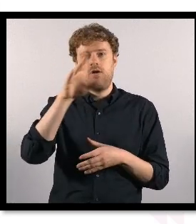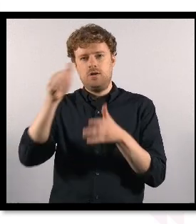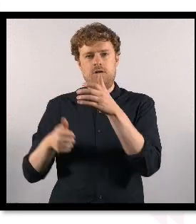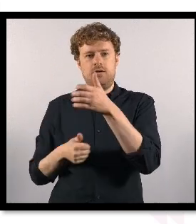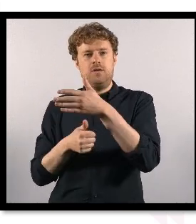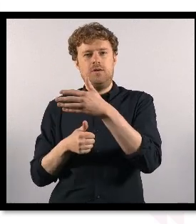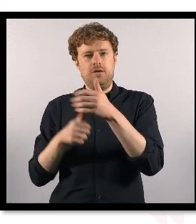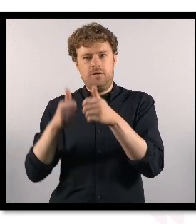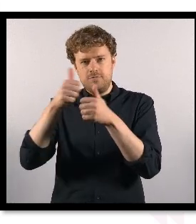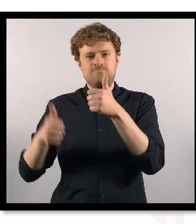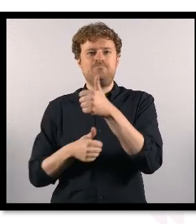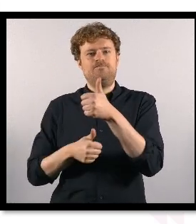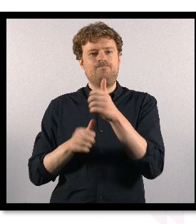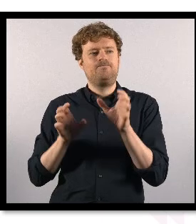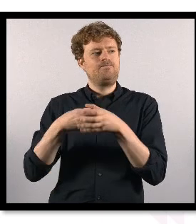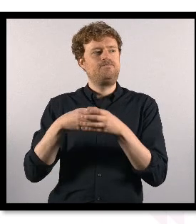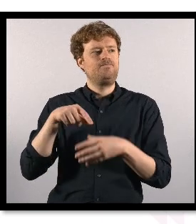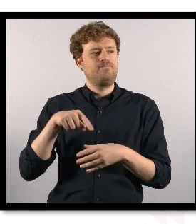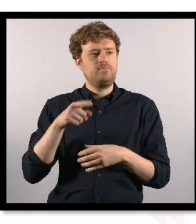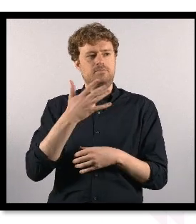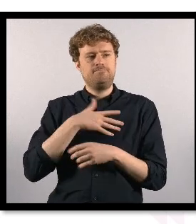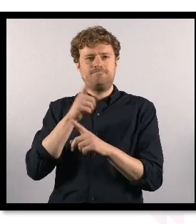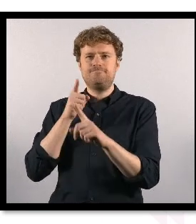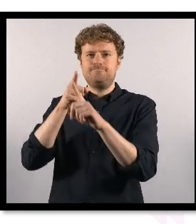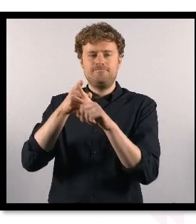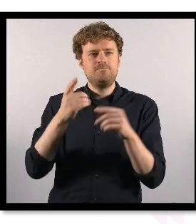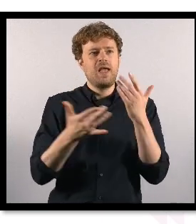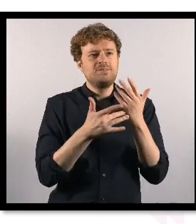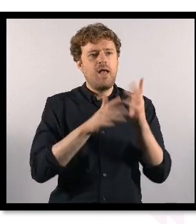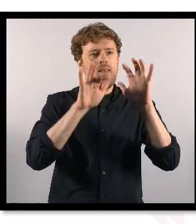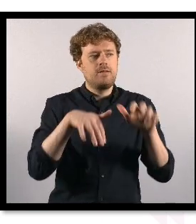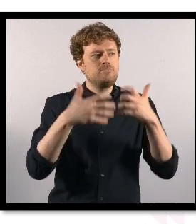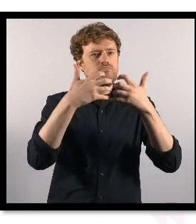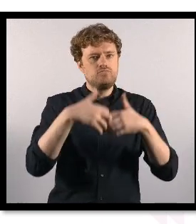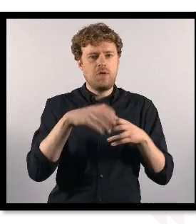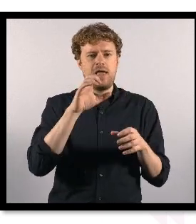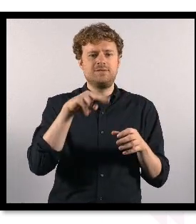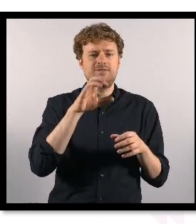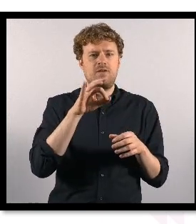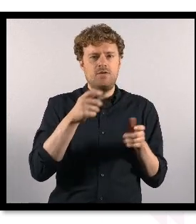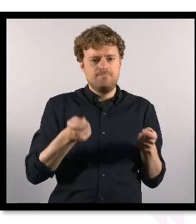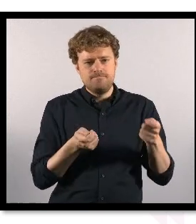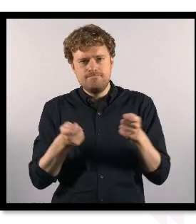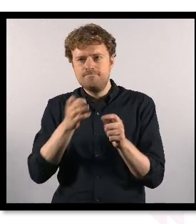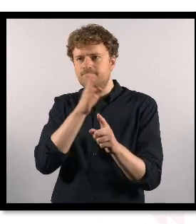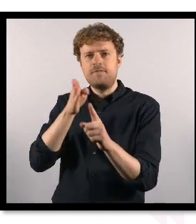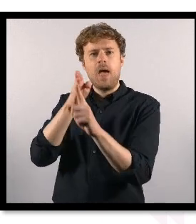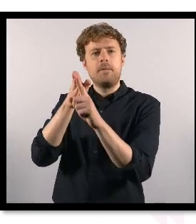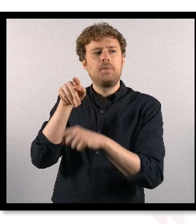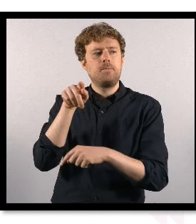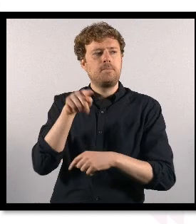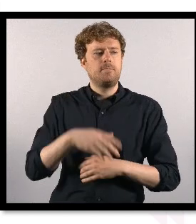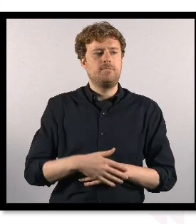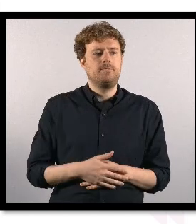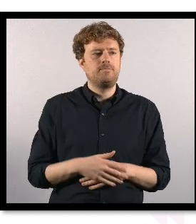possible. We have 11 members within the TOC, and Karina is our new TOC chair. And we're also very happy to welcome 4